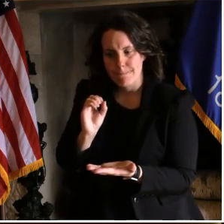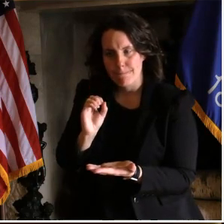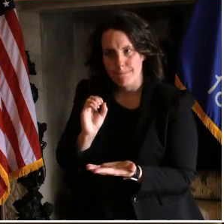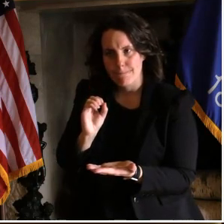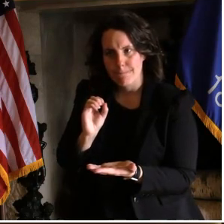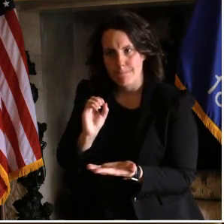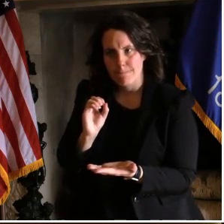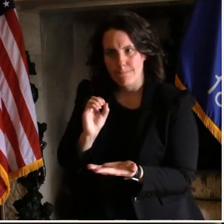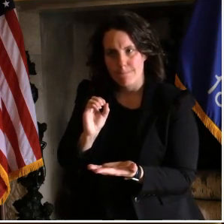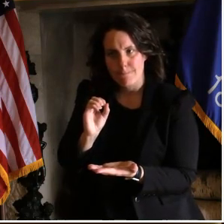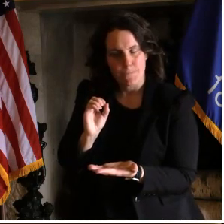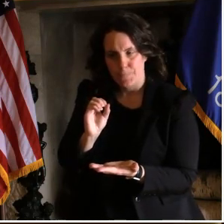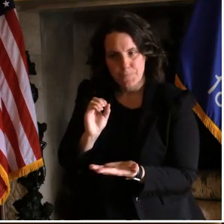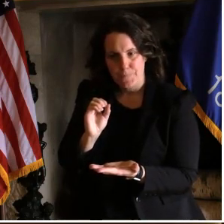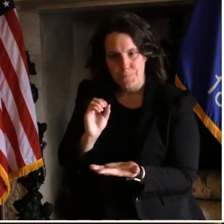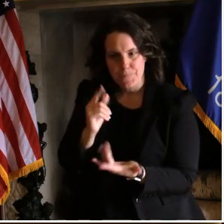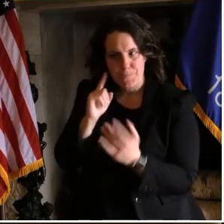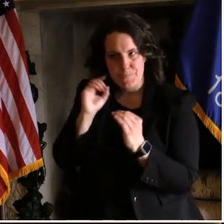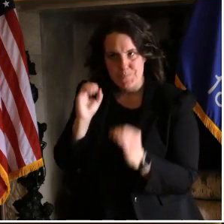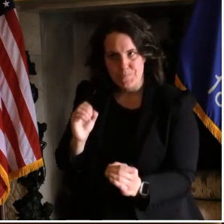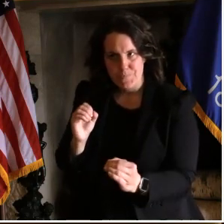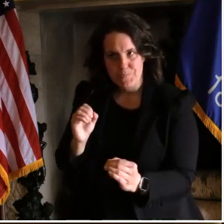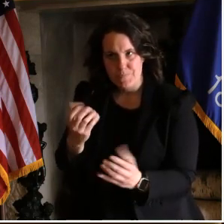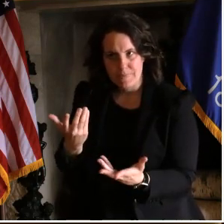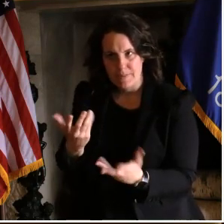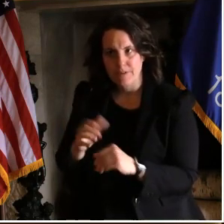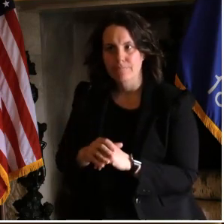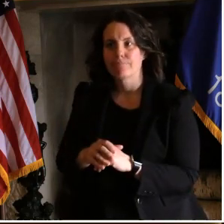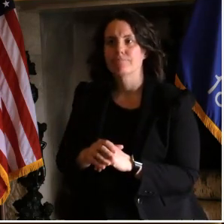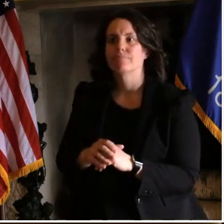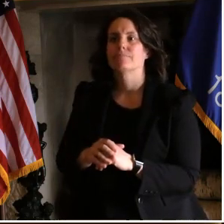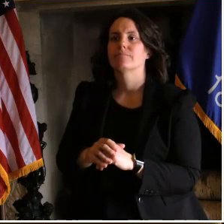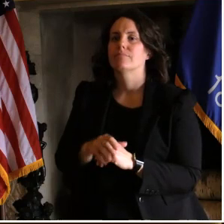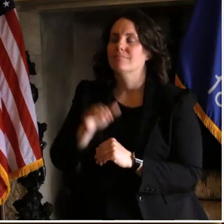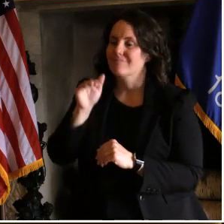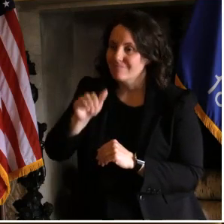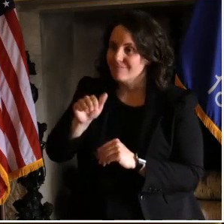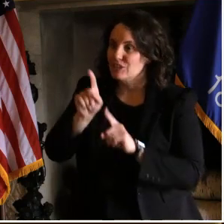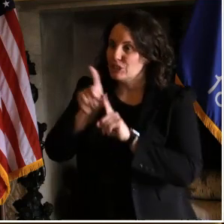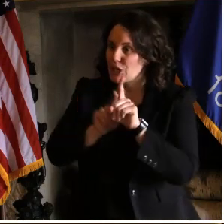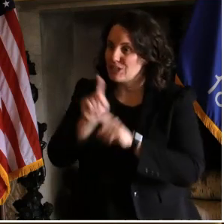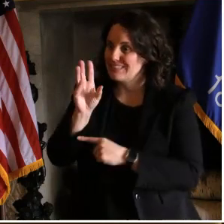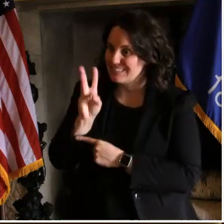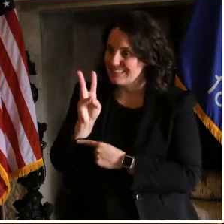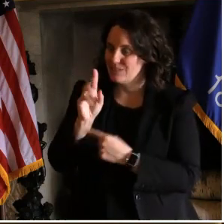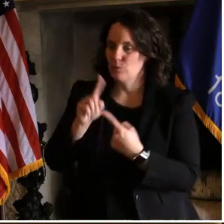Austin Montgomery. And a reminder, *6 to mute and unmute your telephones.